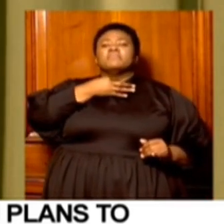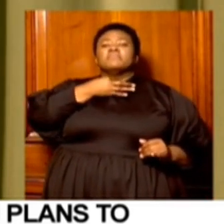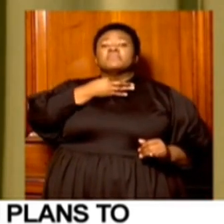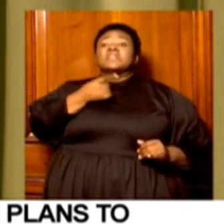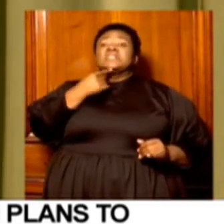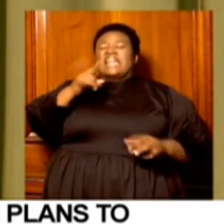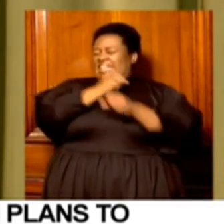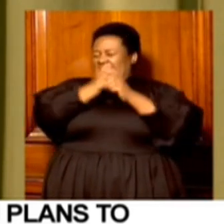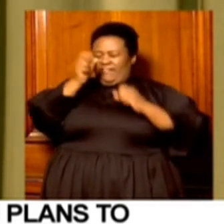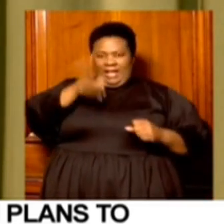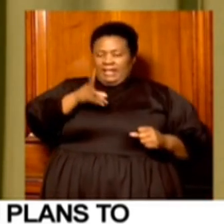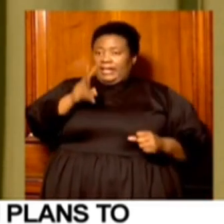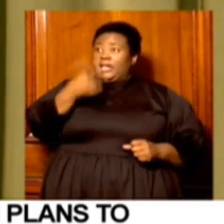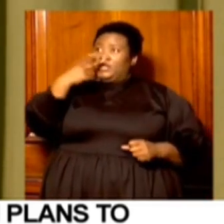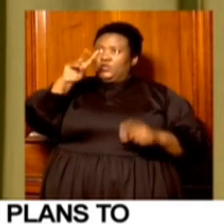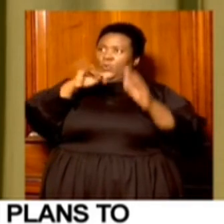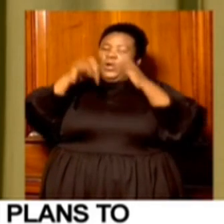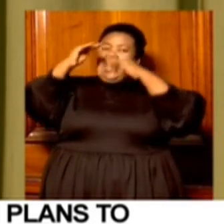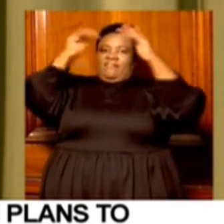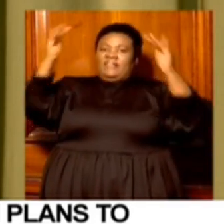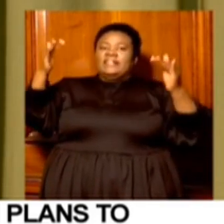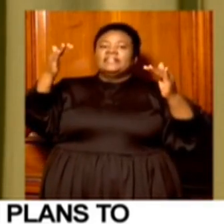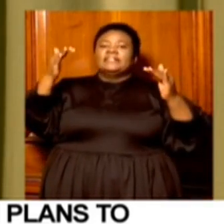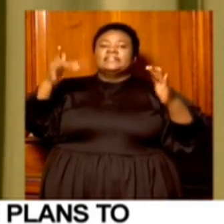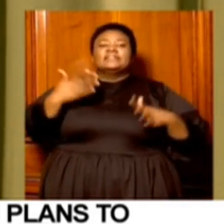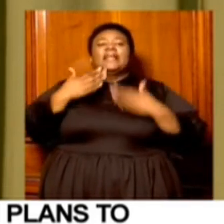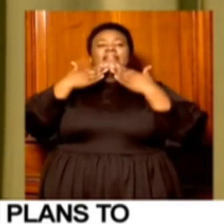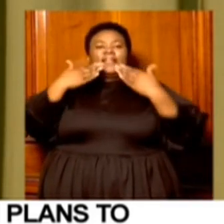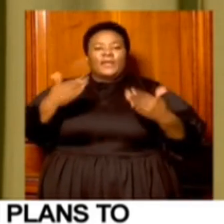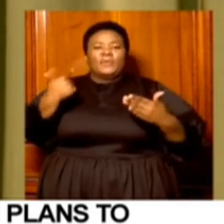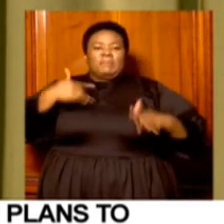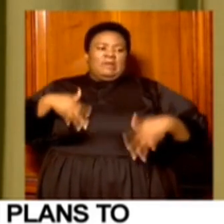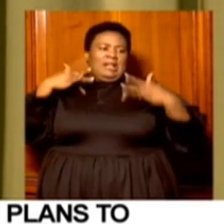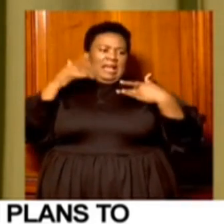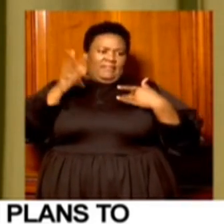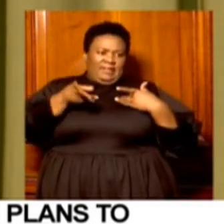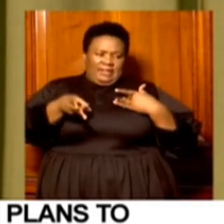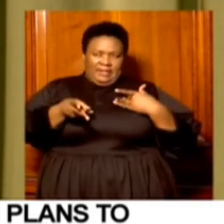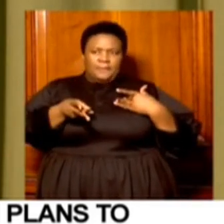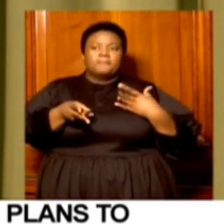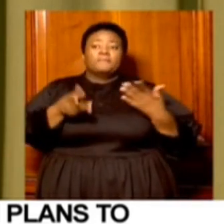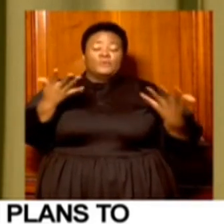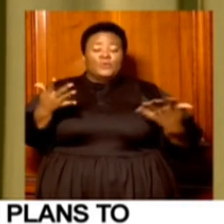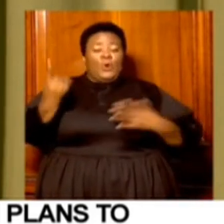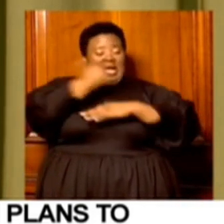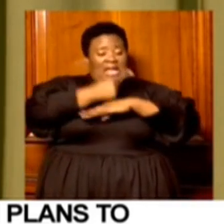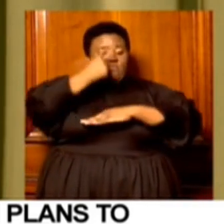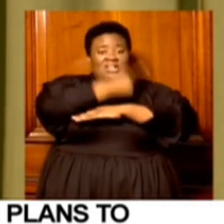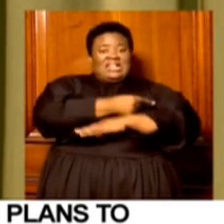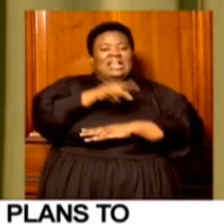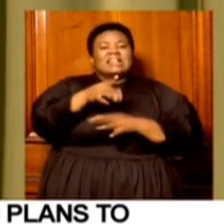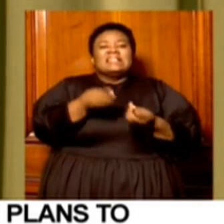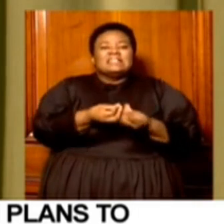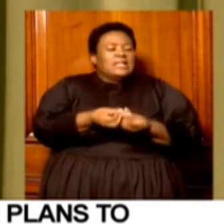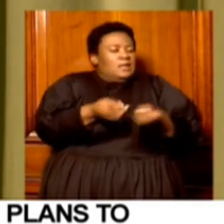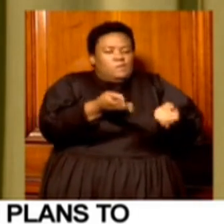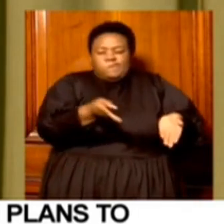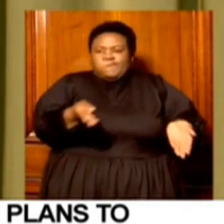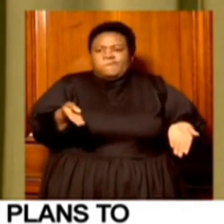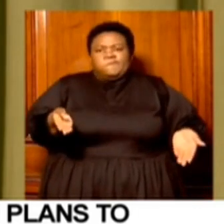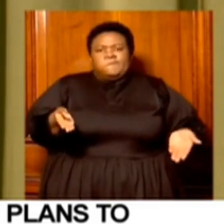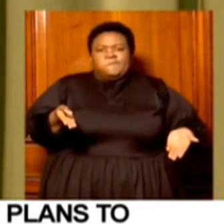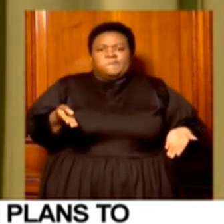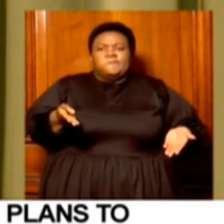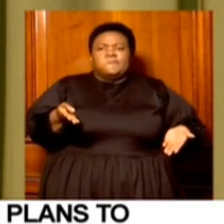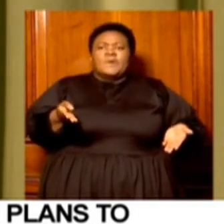back. And thank you for being saved. So every day this thing is with us. It reacts